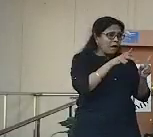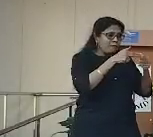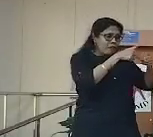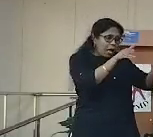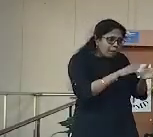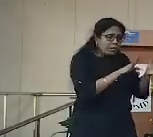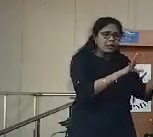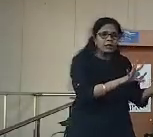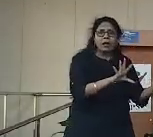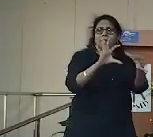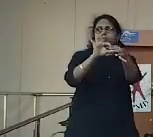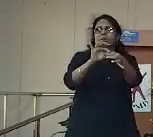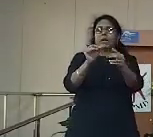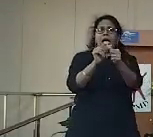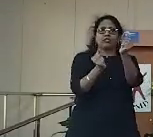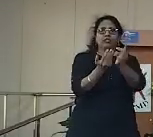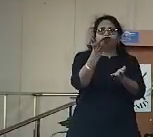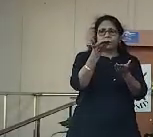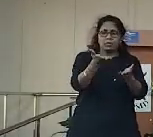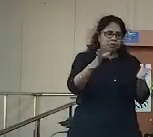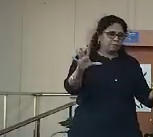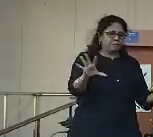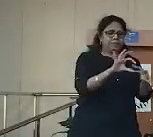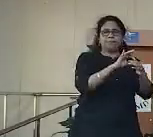in touch with those associations also.